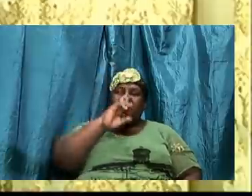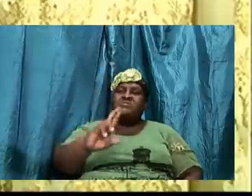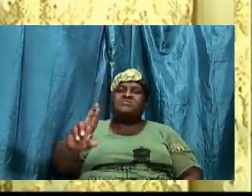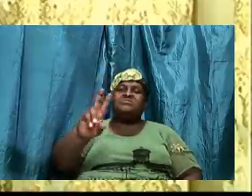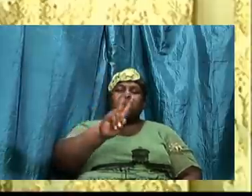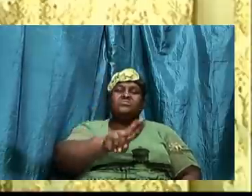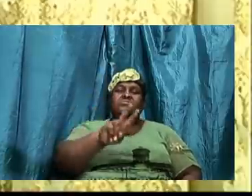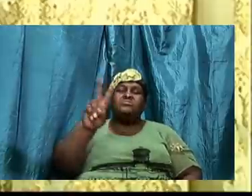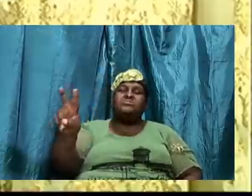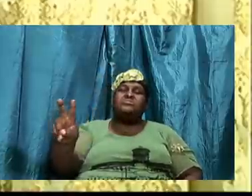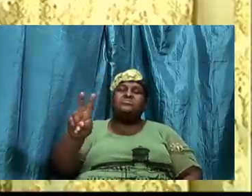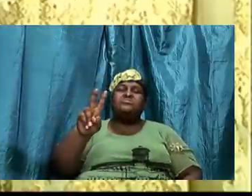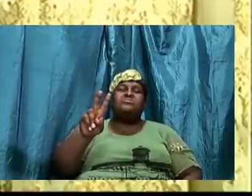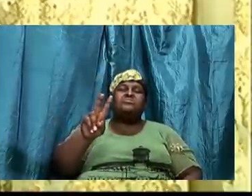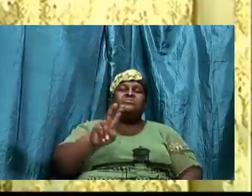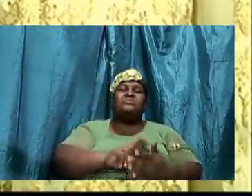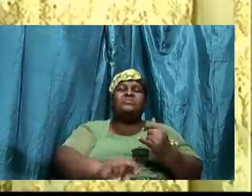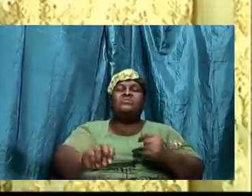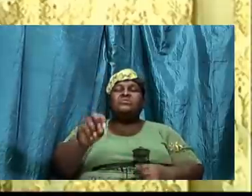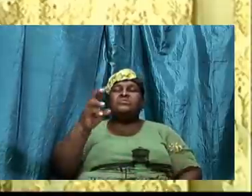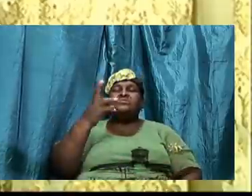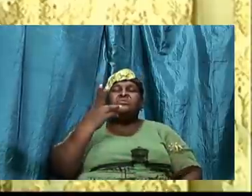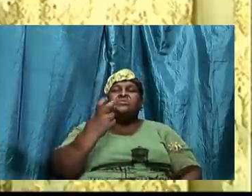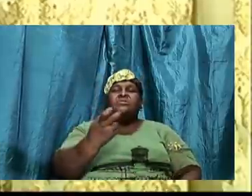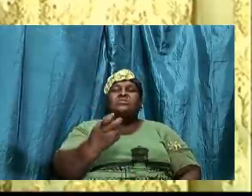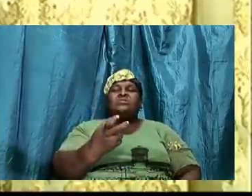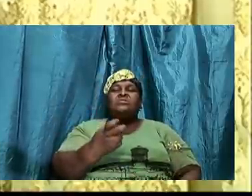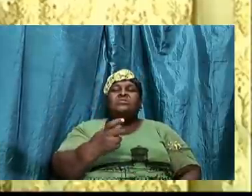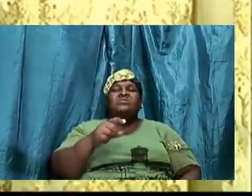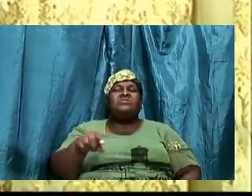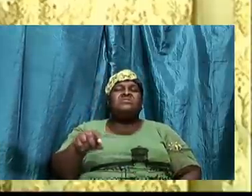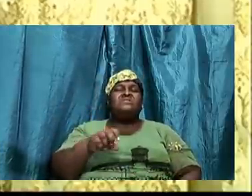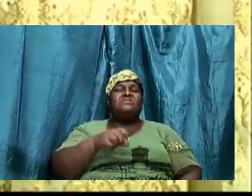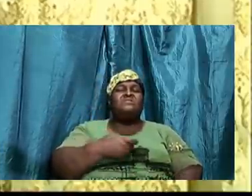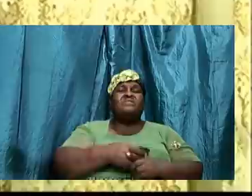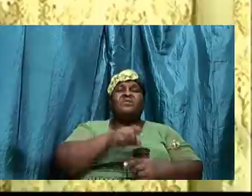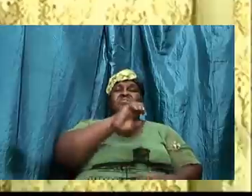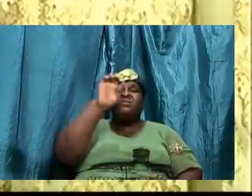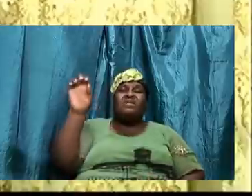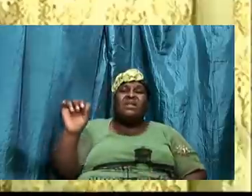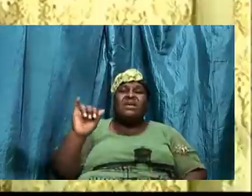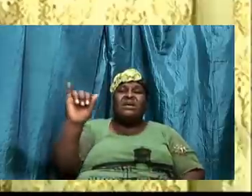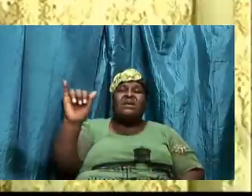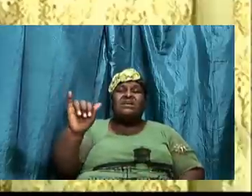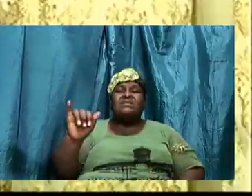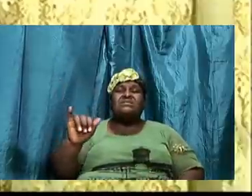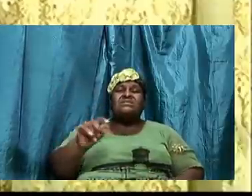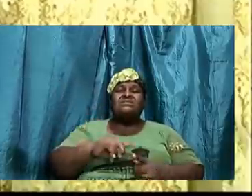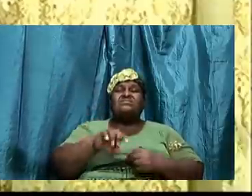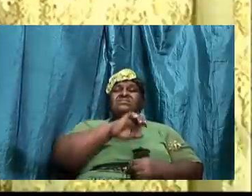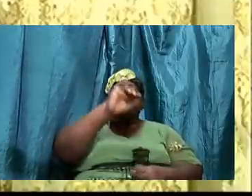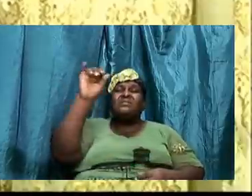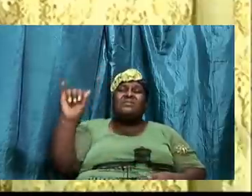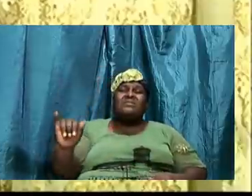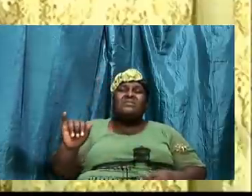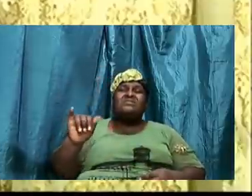22:13. And this is from everlasting past to everlasting present. This God that we